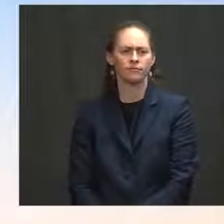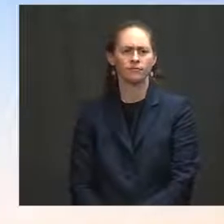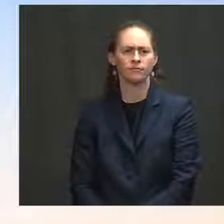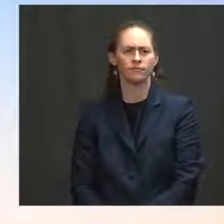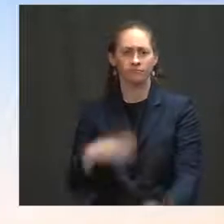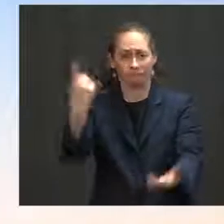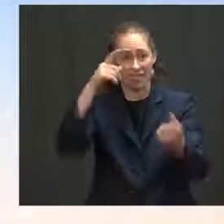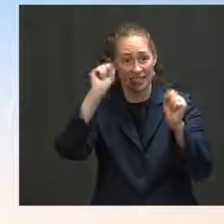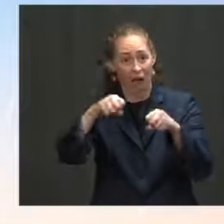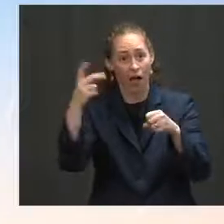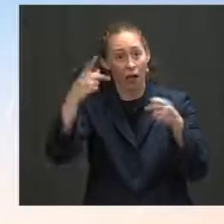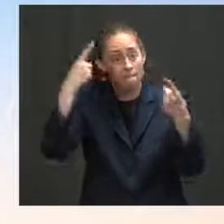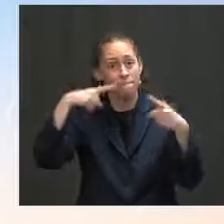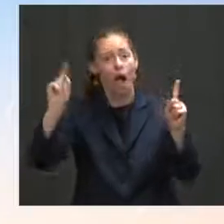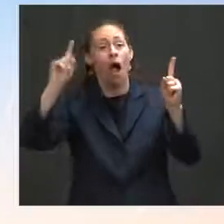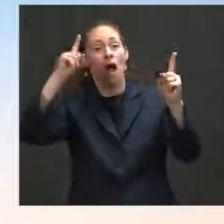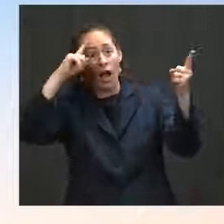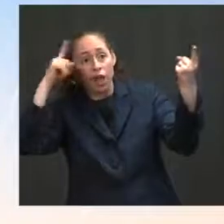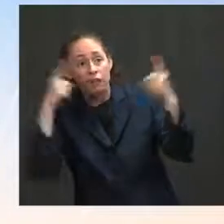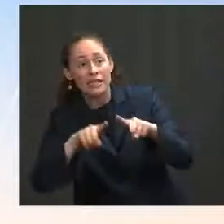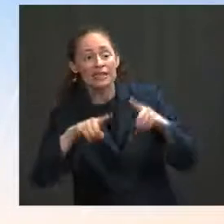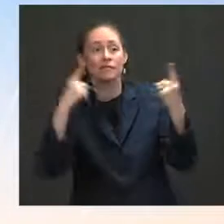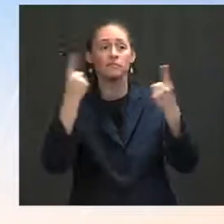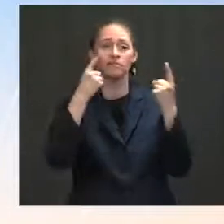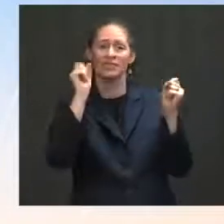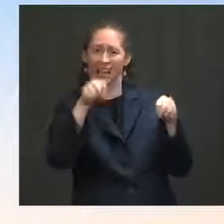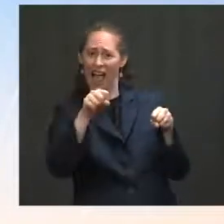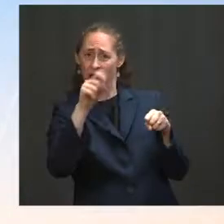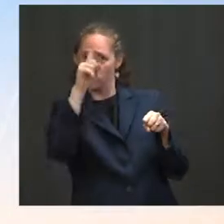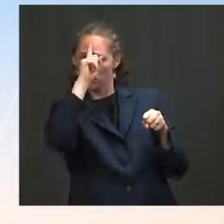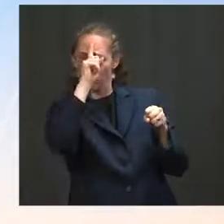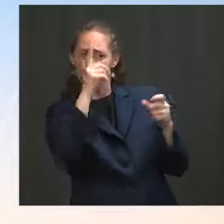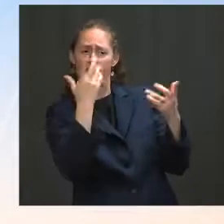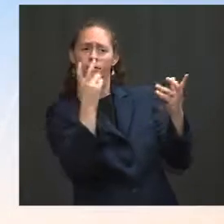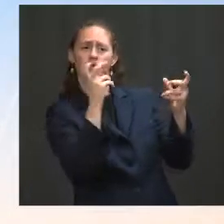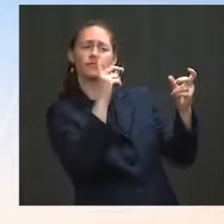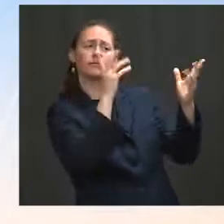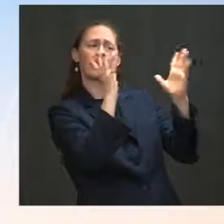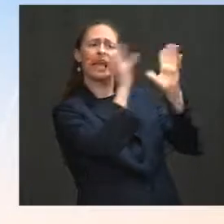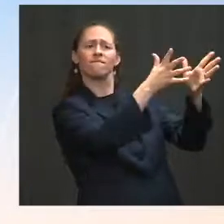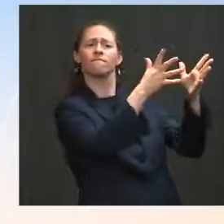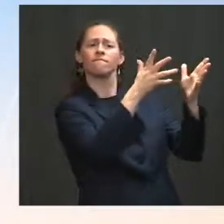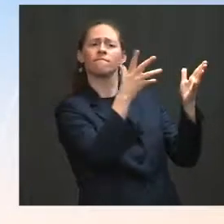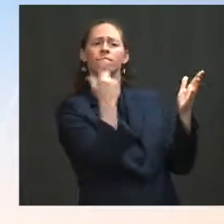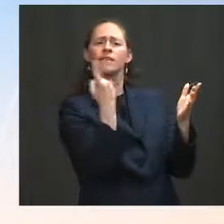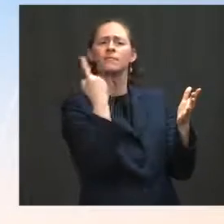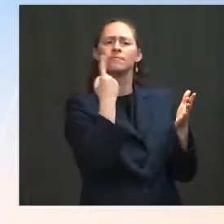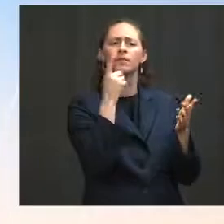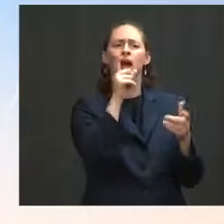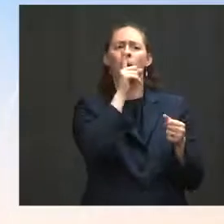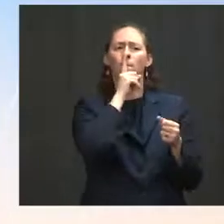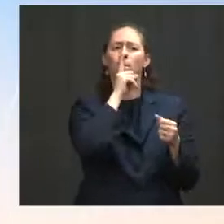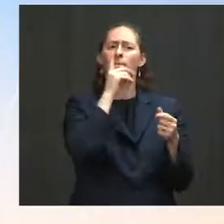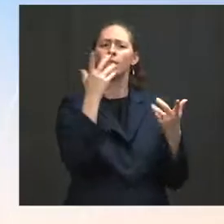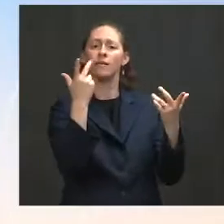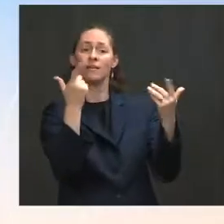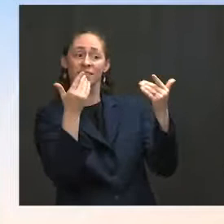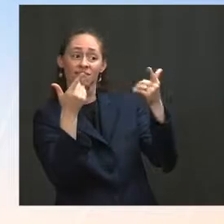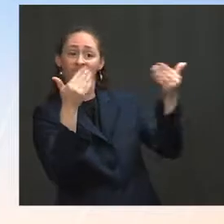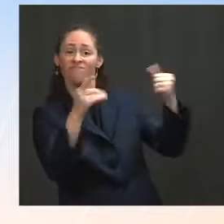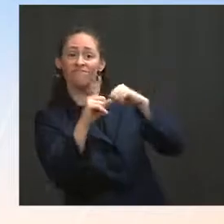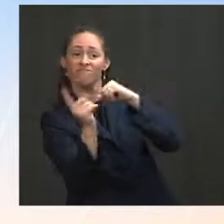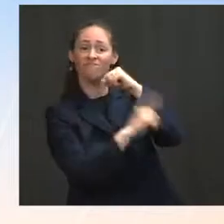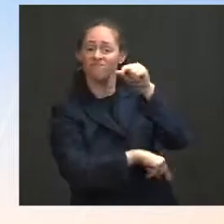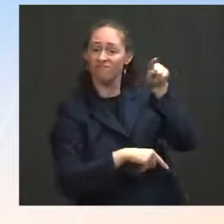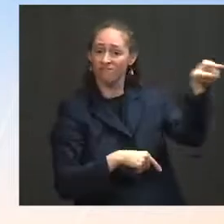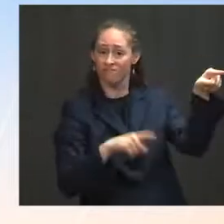Germany that would stave off the need to have this sanctions take place? Well, take effect? It